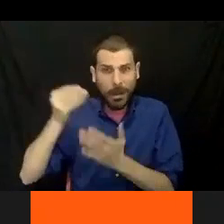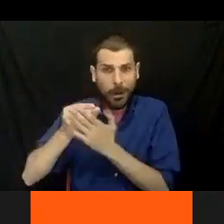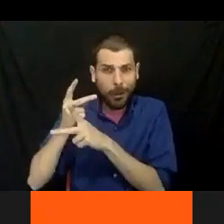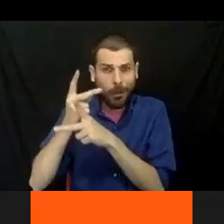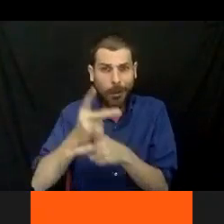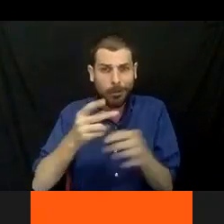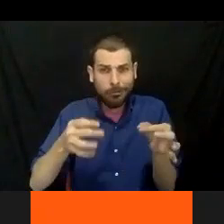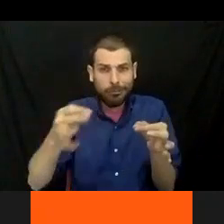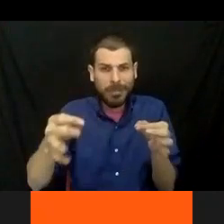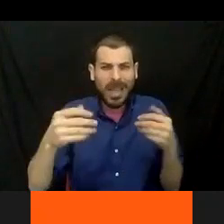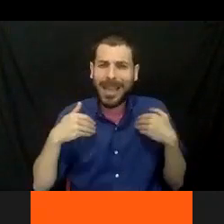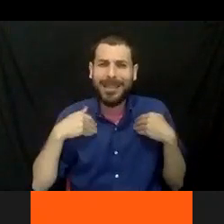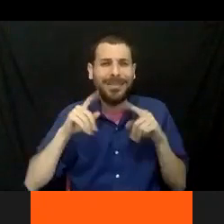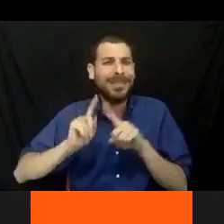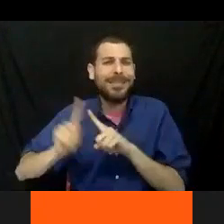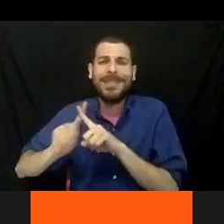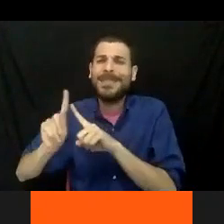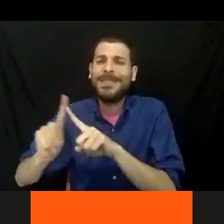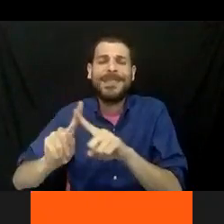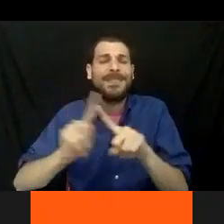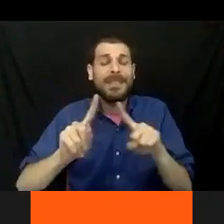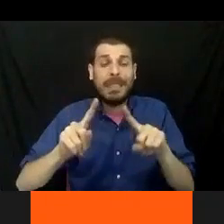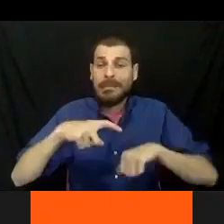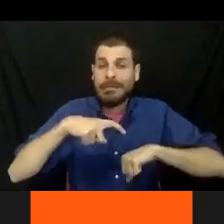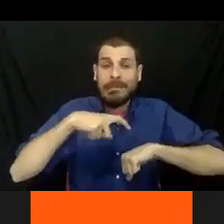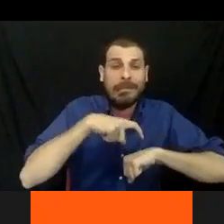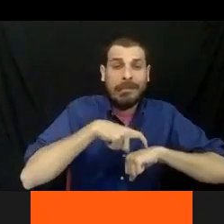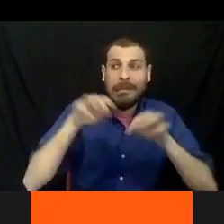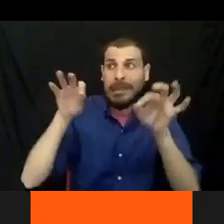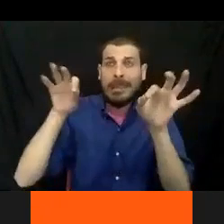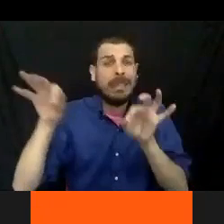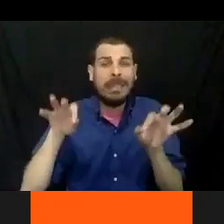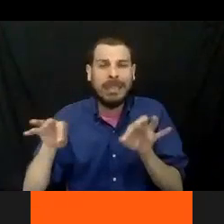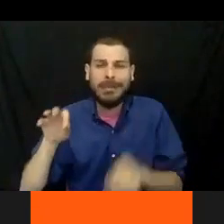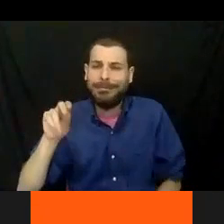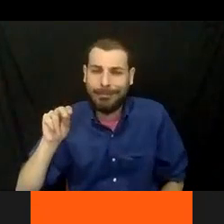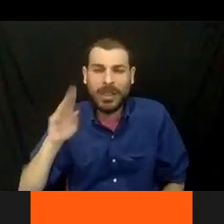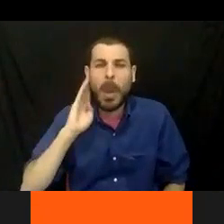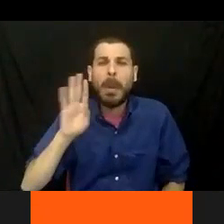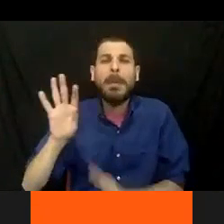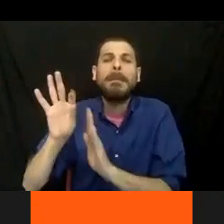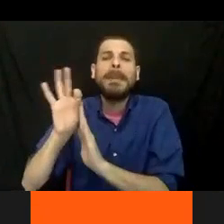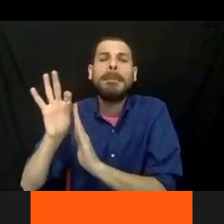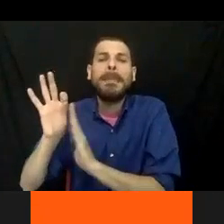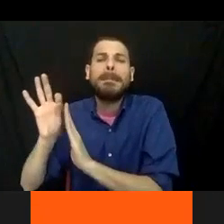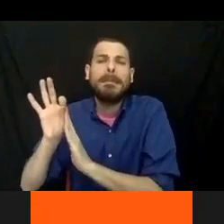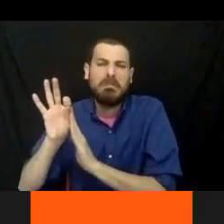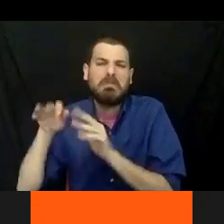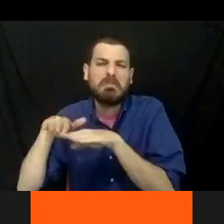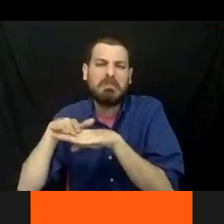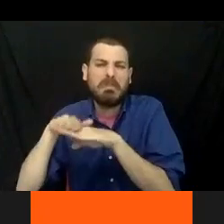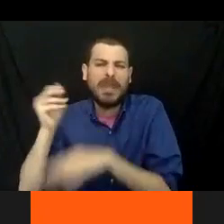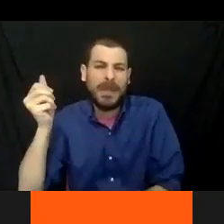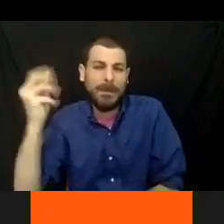time to go through all of the different repayment options, but I'll just hit like a couple of highlights. So right